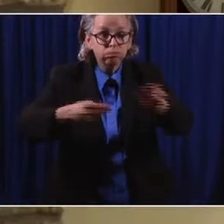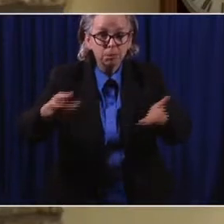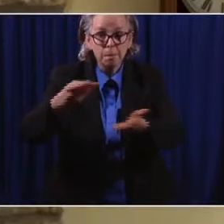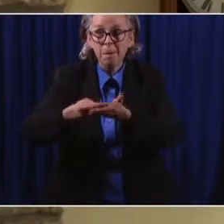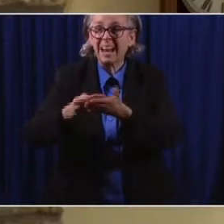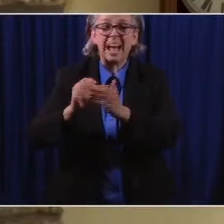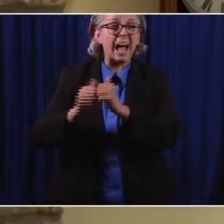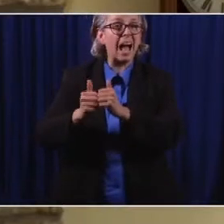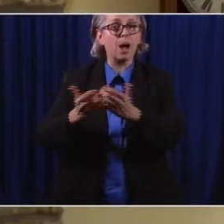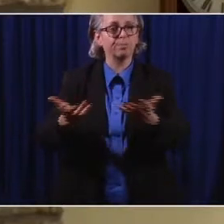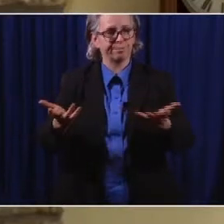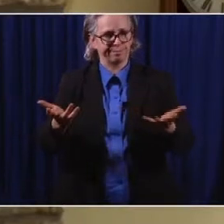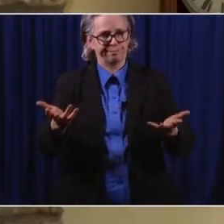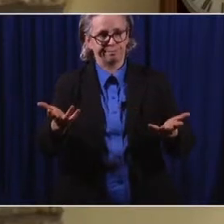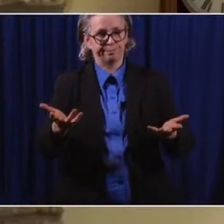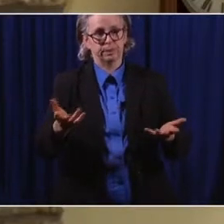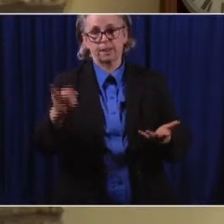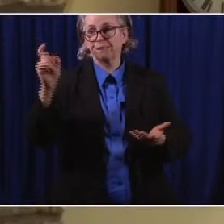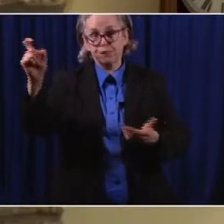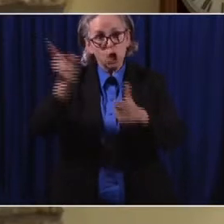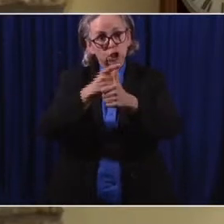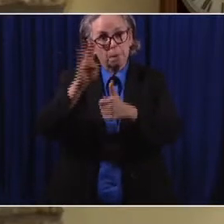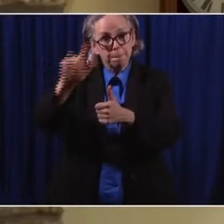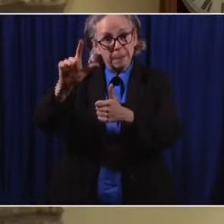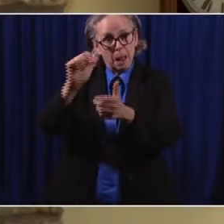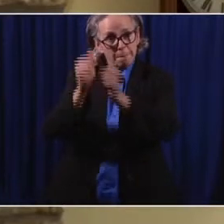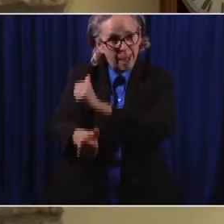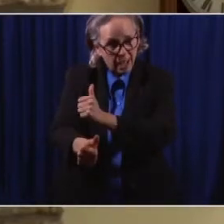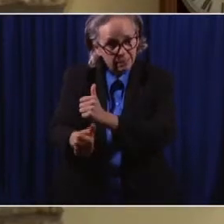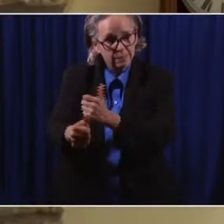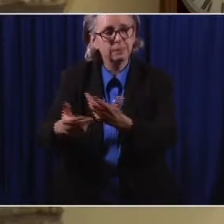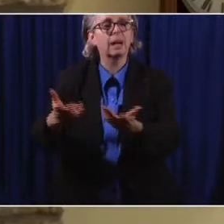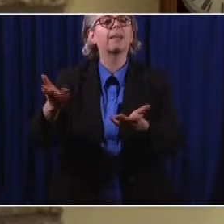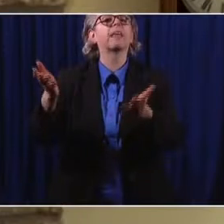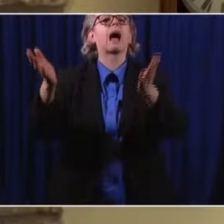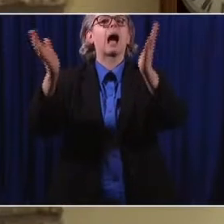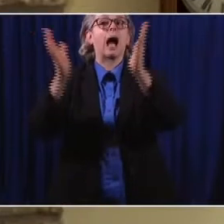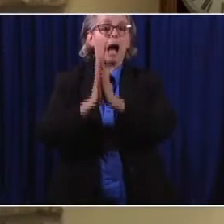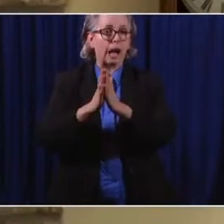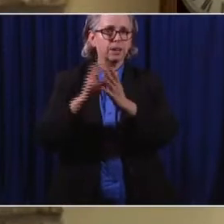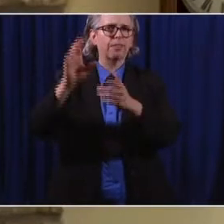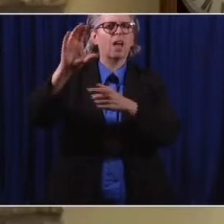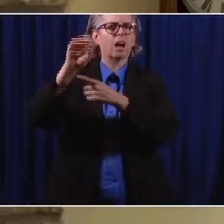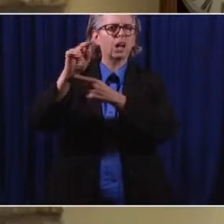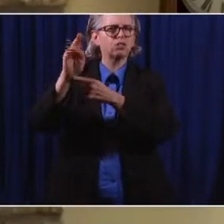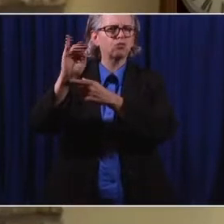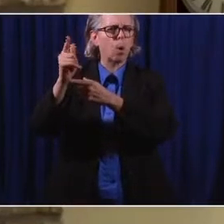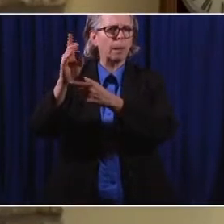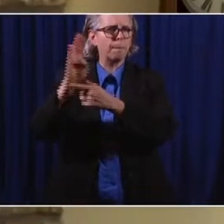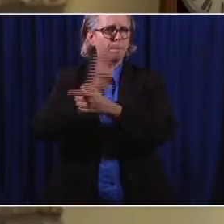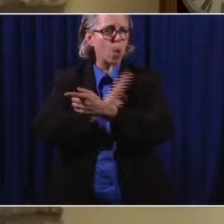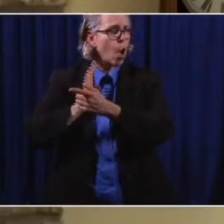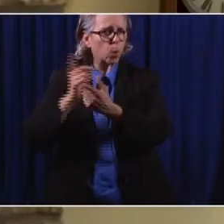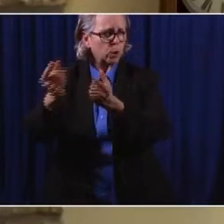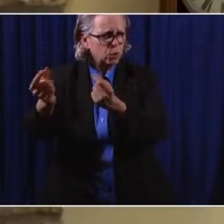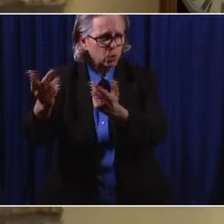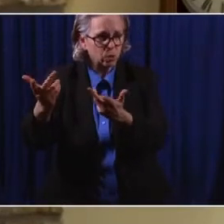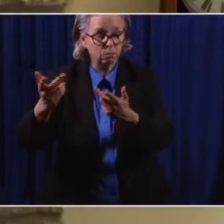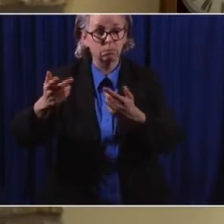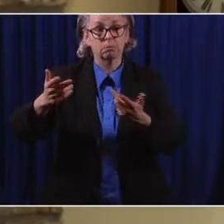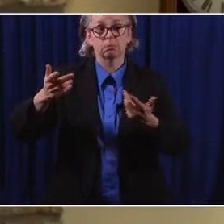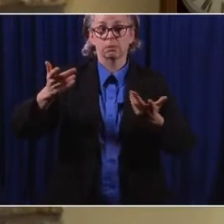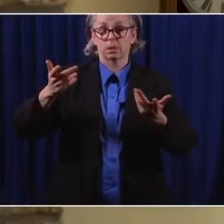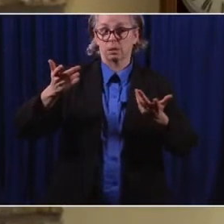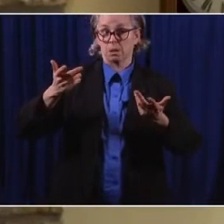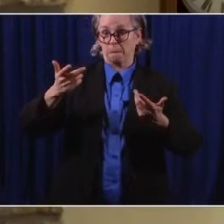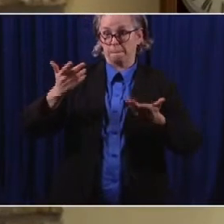case, we need the support of the legislature. So this is a dual project. And,